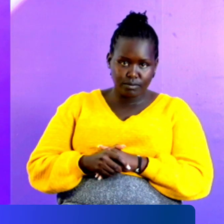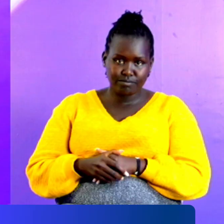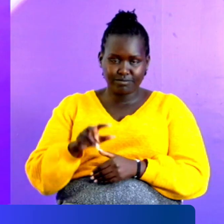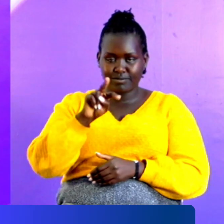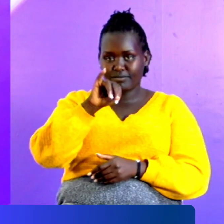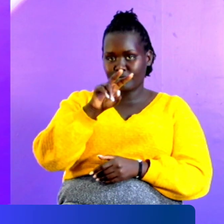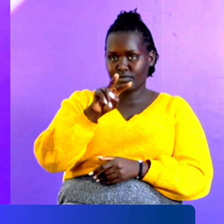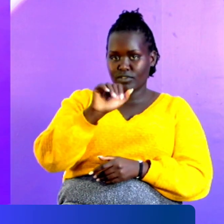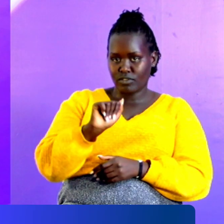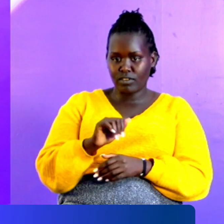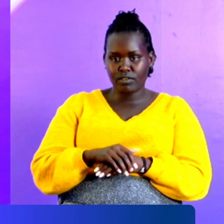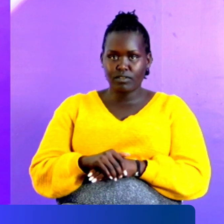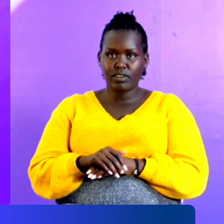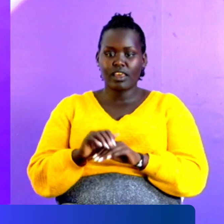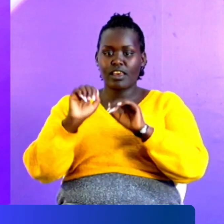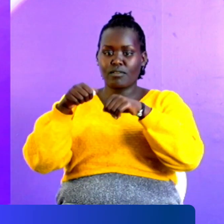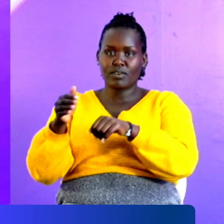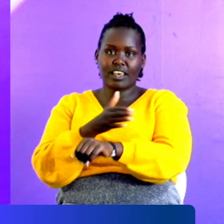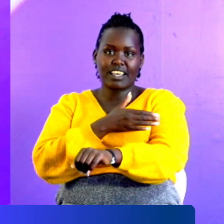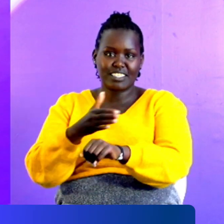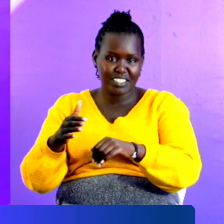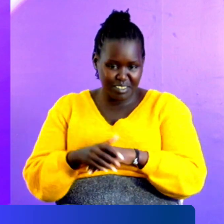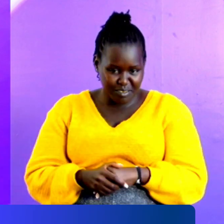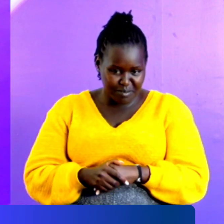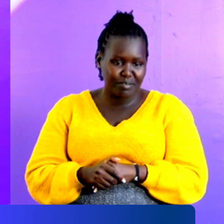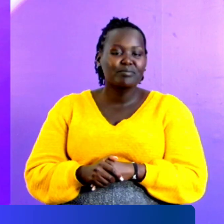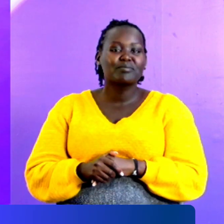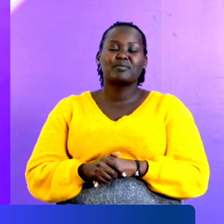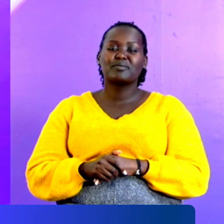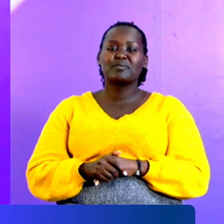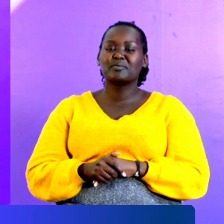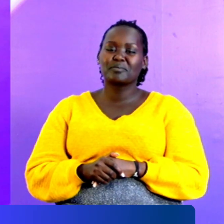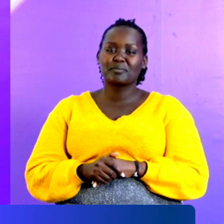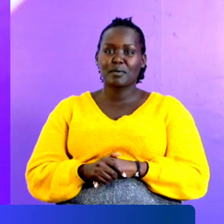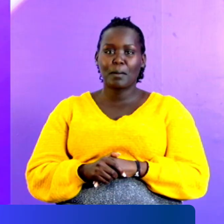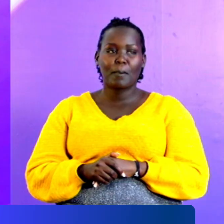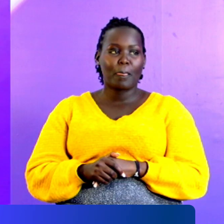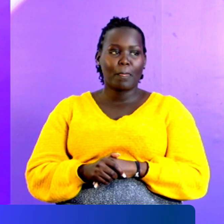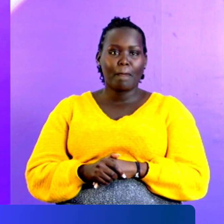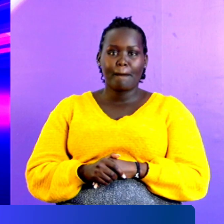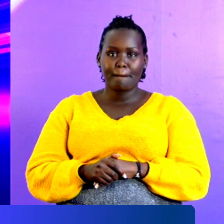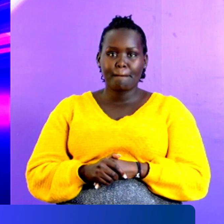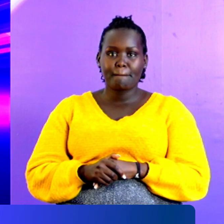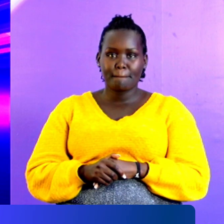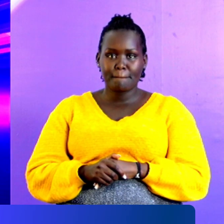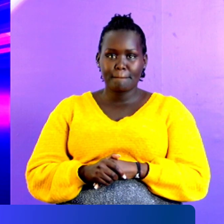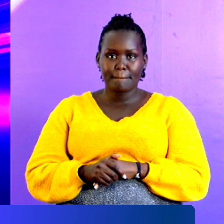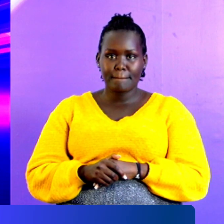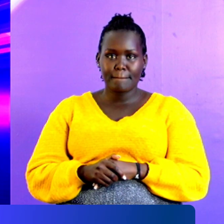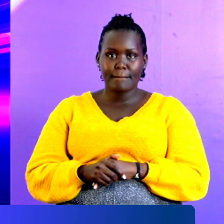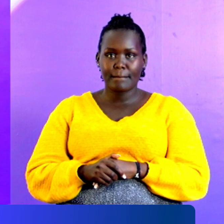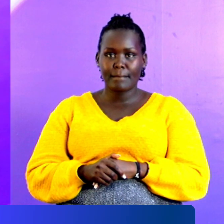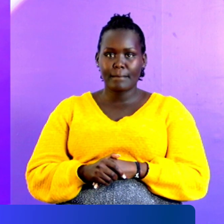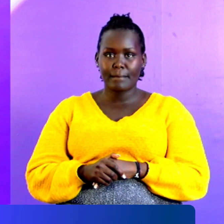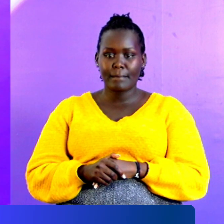sing. You can sing? Na katiba yetu wa Kenya wa Kenya. We will